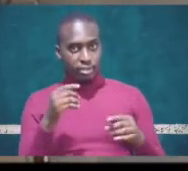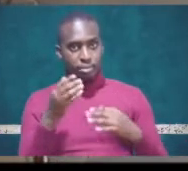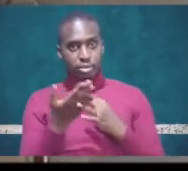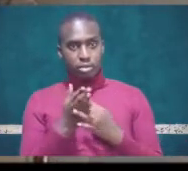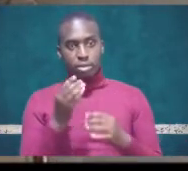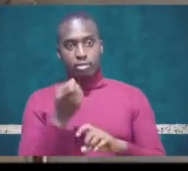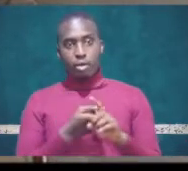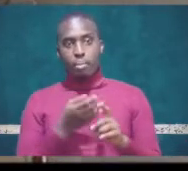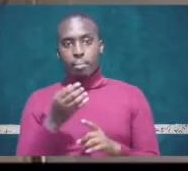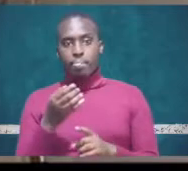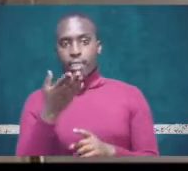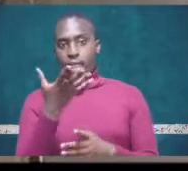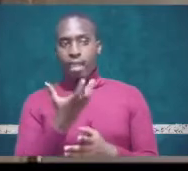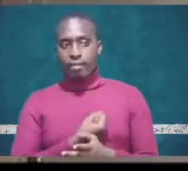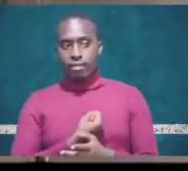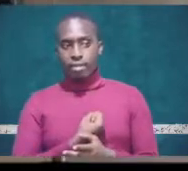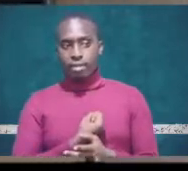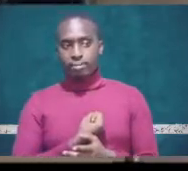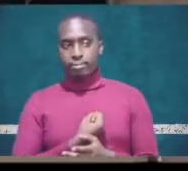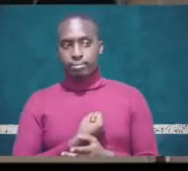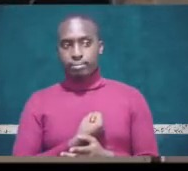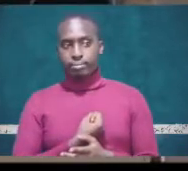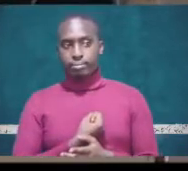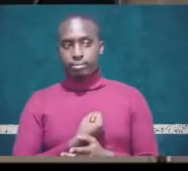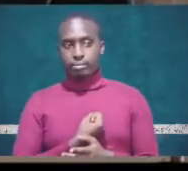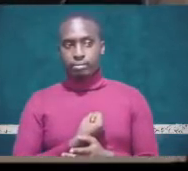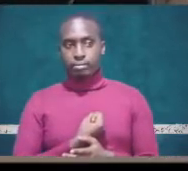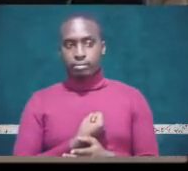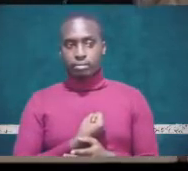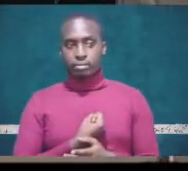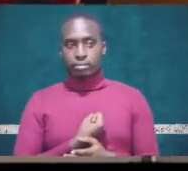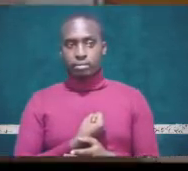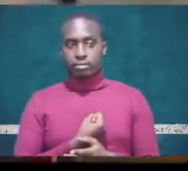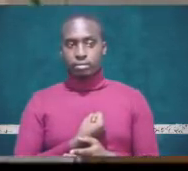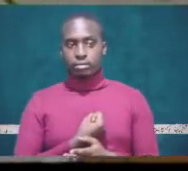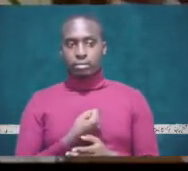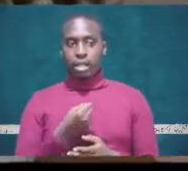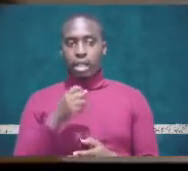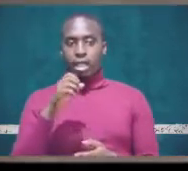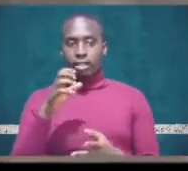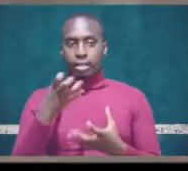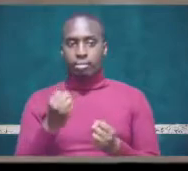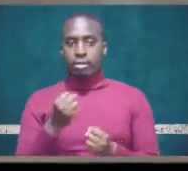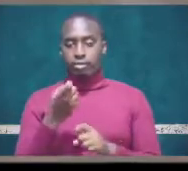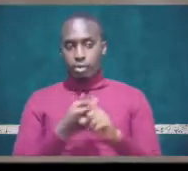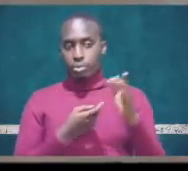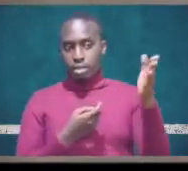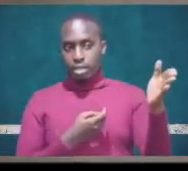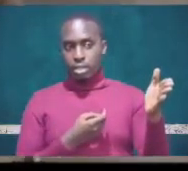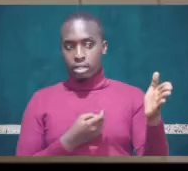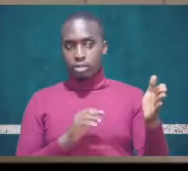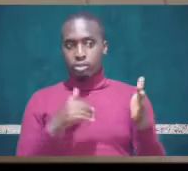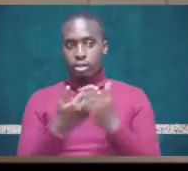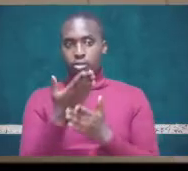the terminals. So here we'll be having, I'll be having just a terminal. Here it is from here up to